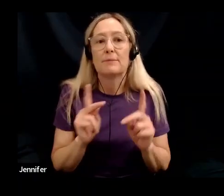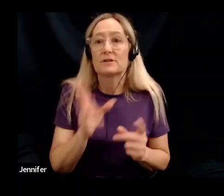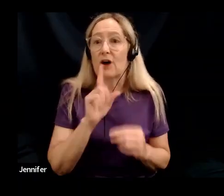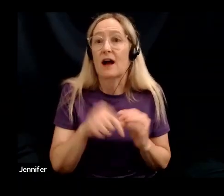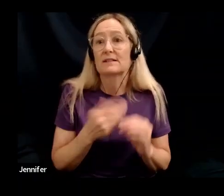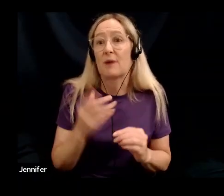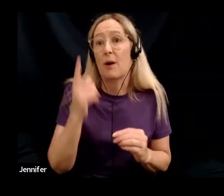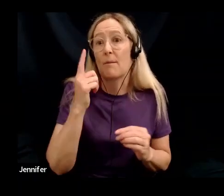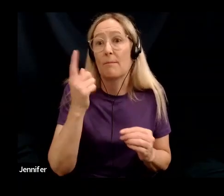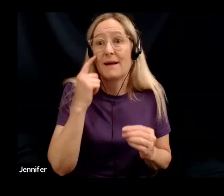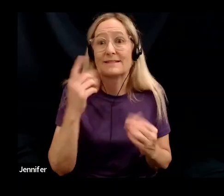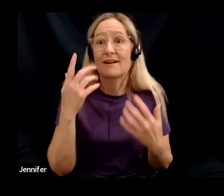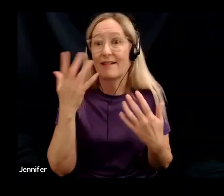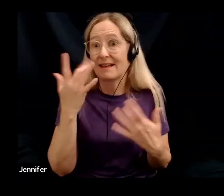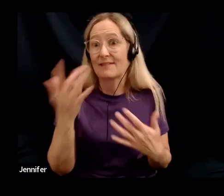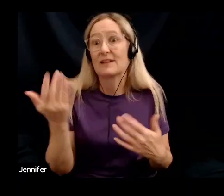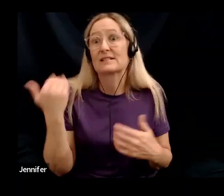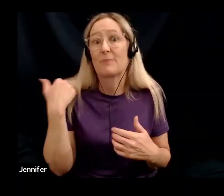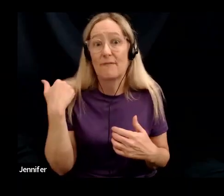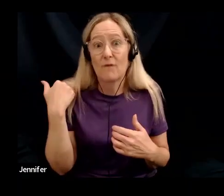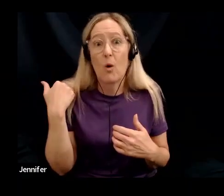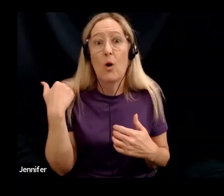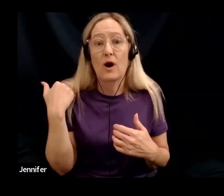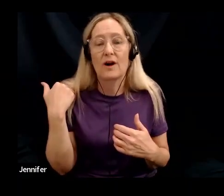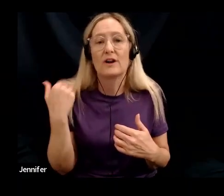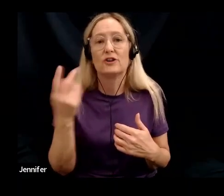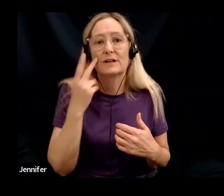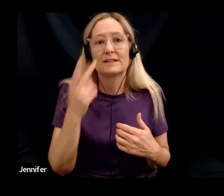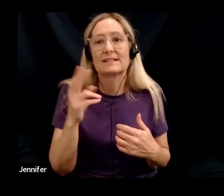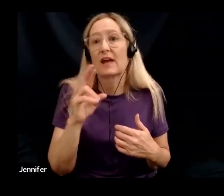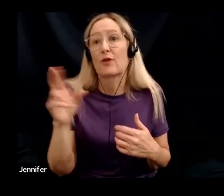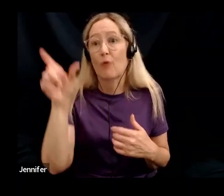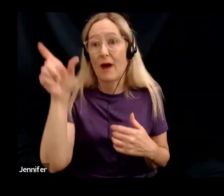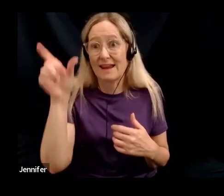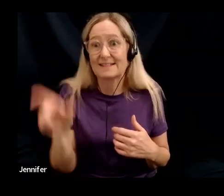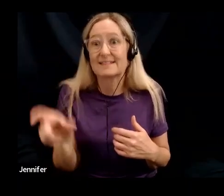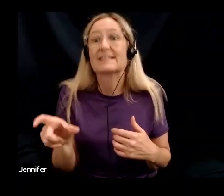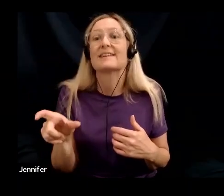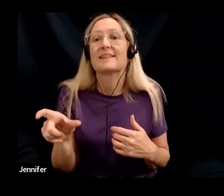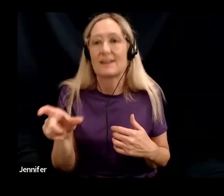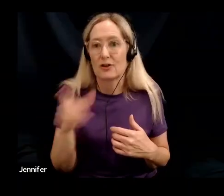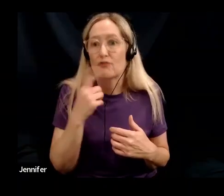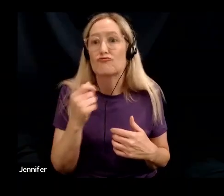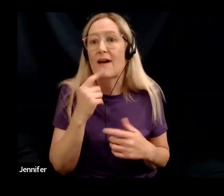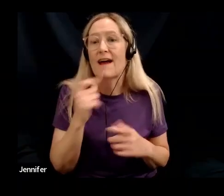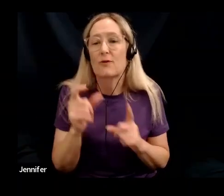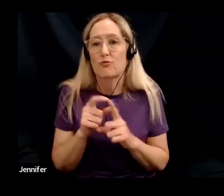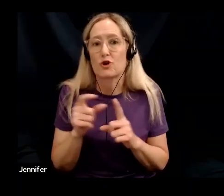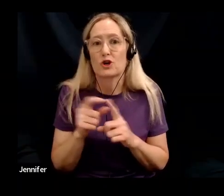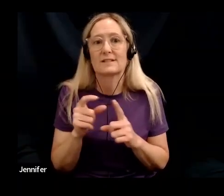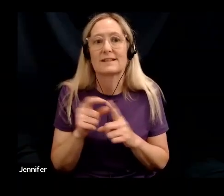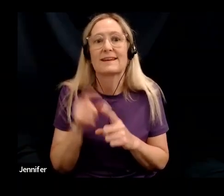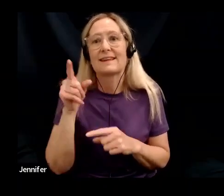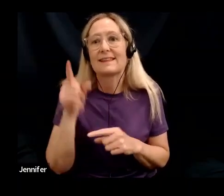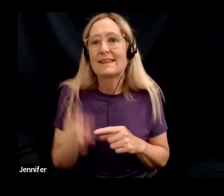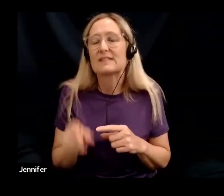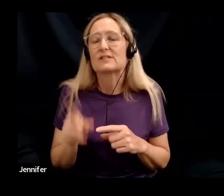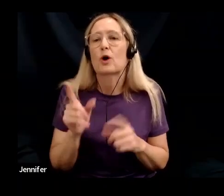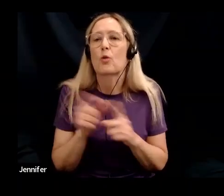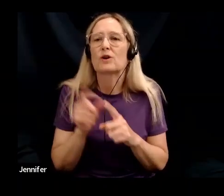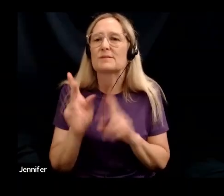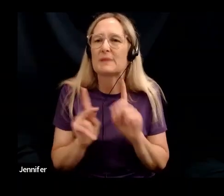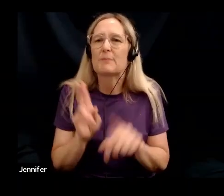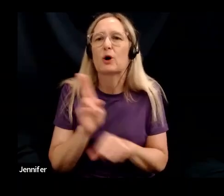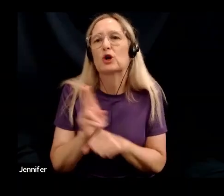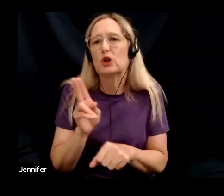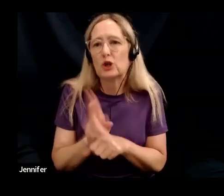mental illness, you can see on the right-hand side, those red words. These were types of words that people